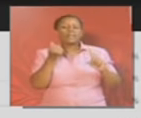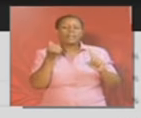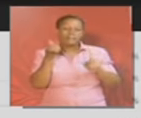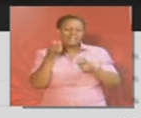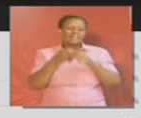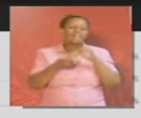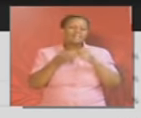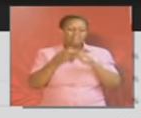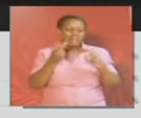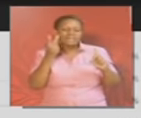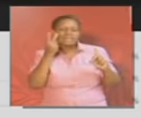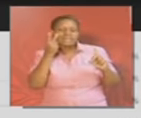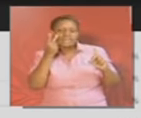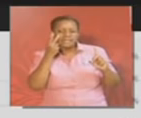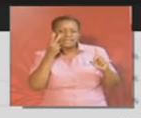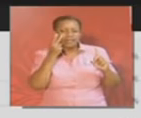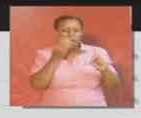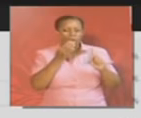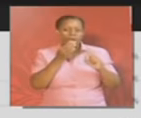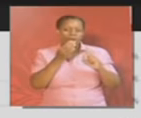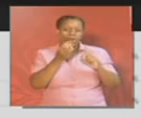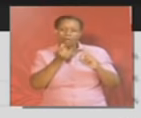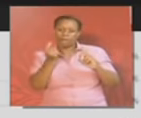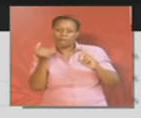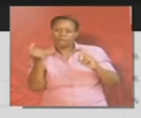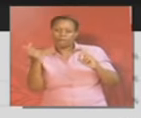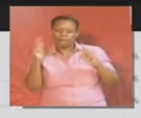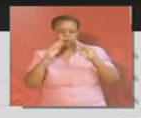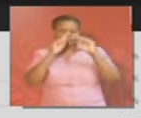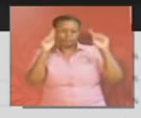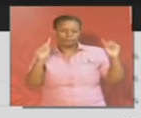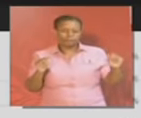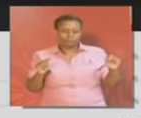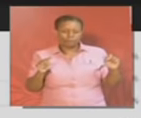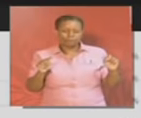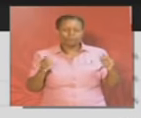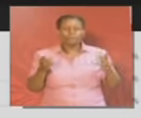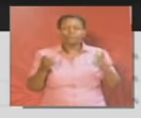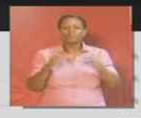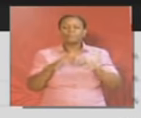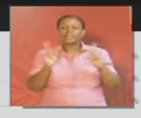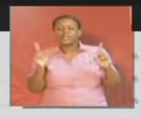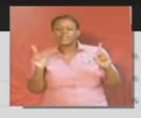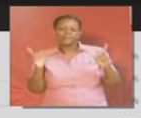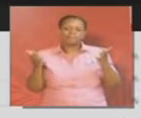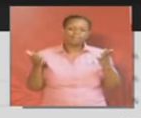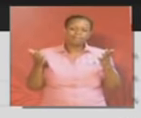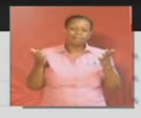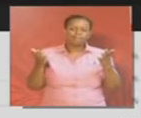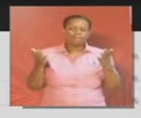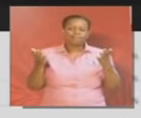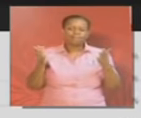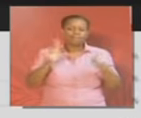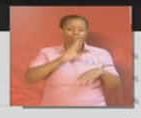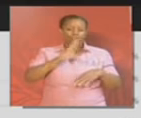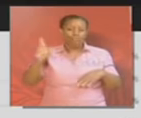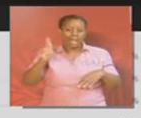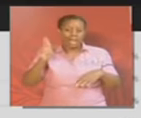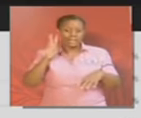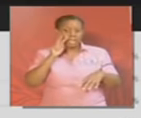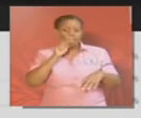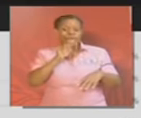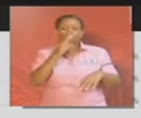but the axis that's relevant is the one on the right-hand side. And the red line is that trend